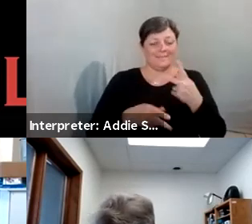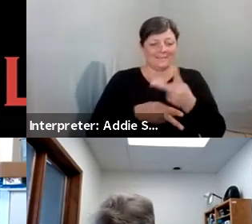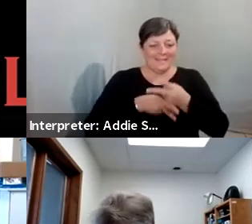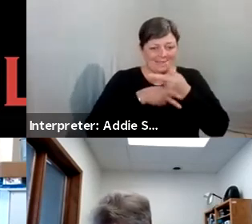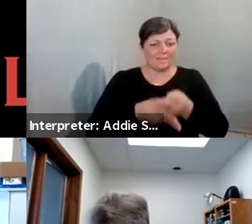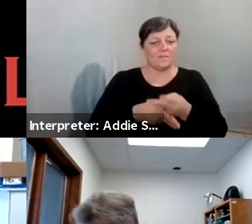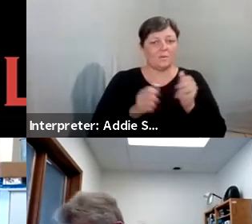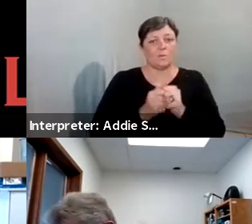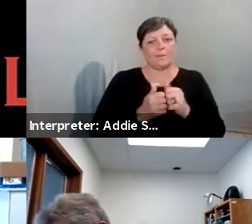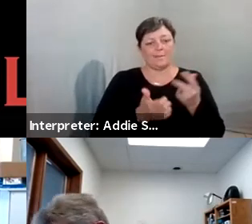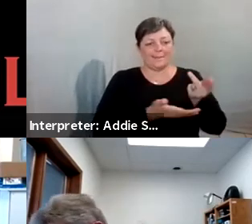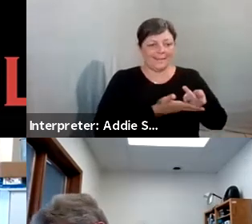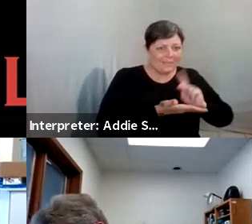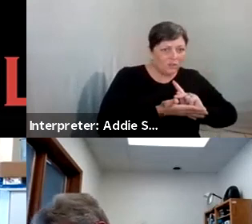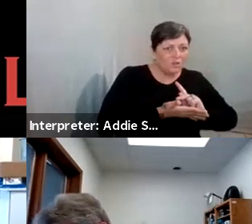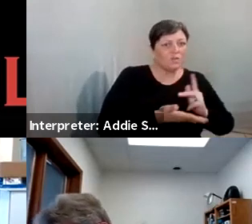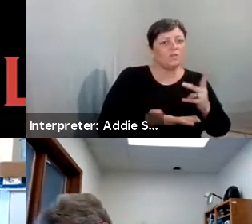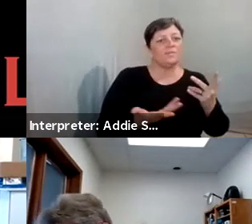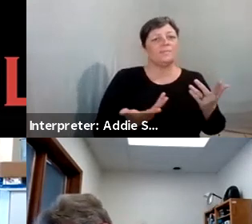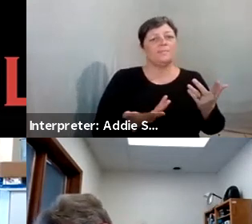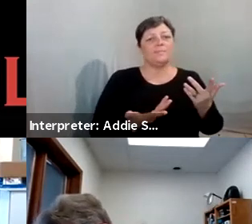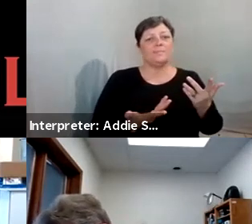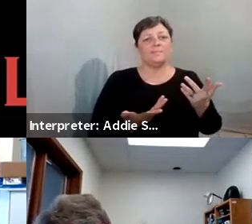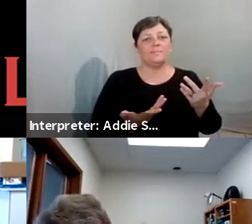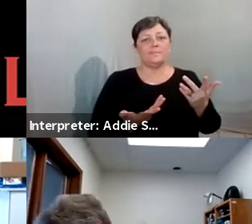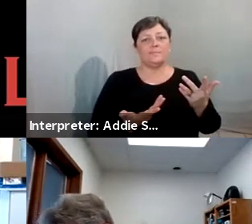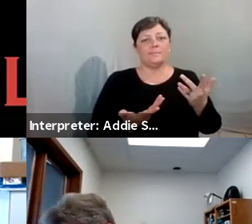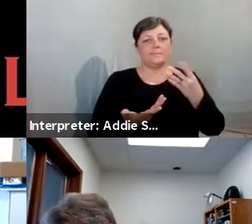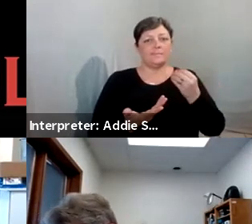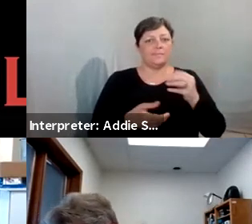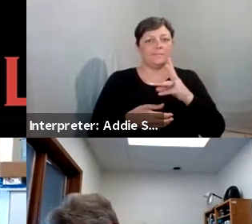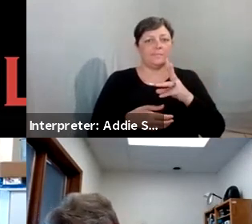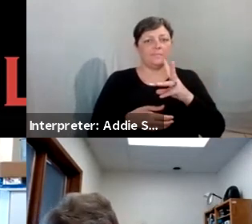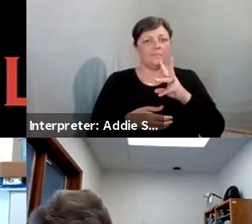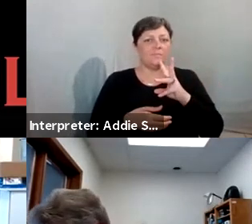the kitchen and with, you know, the water,